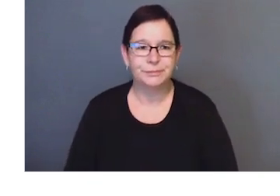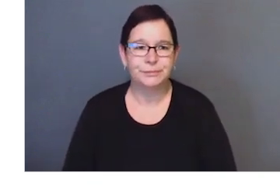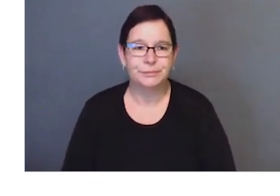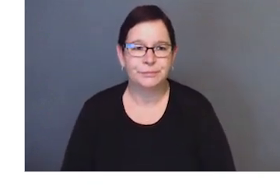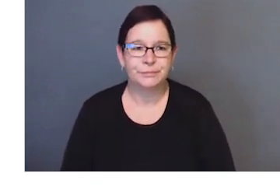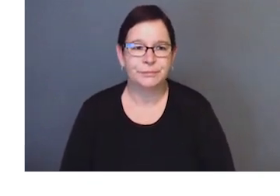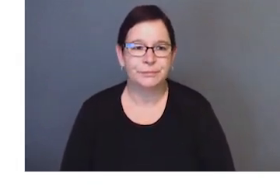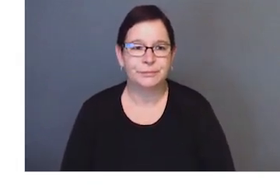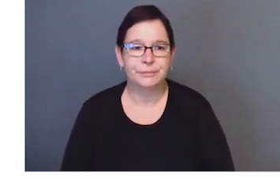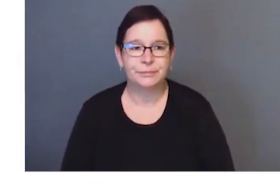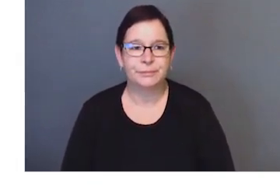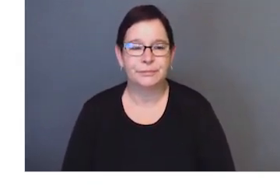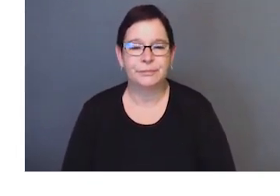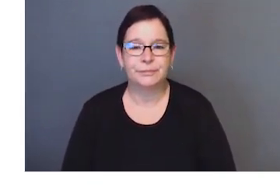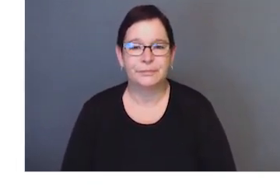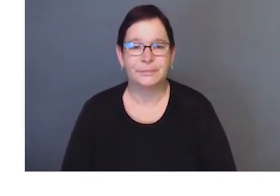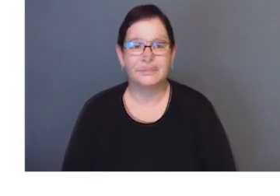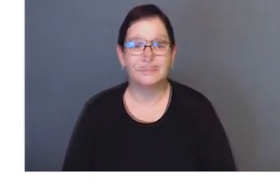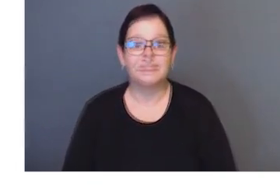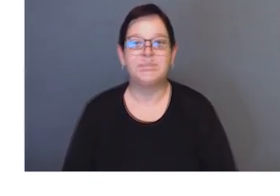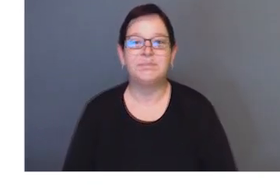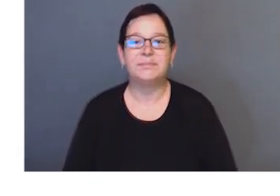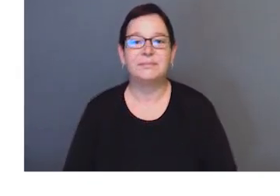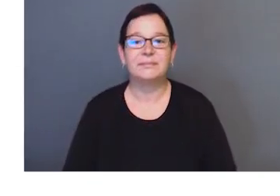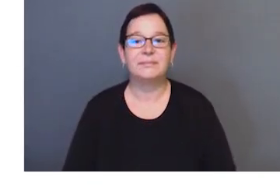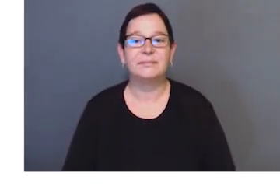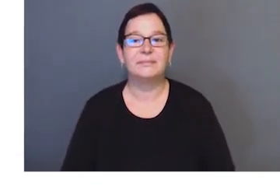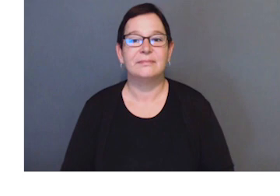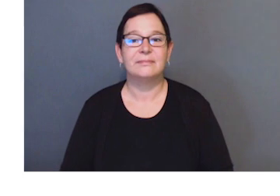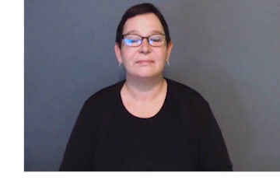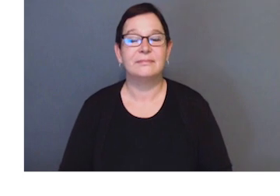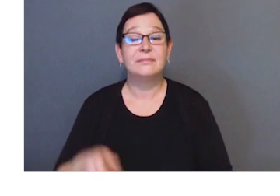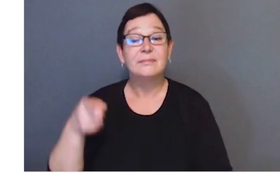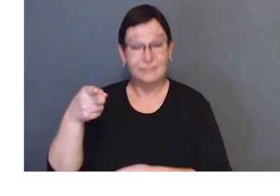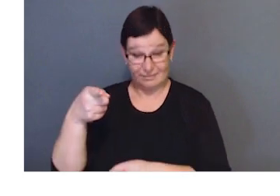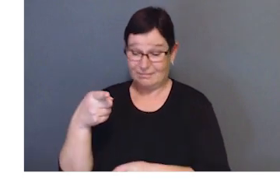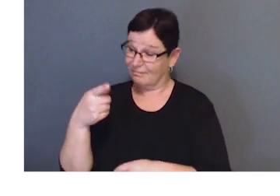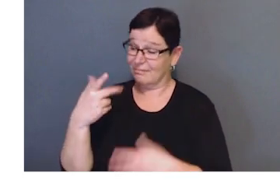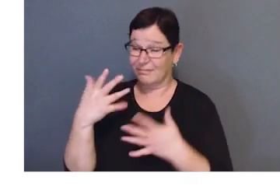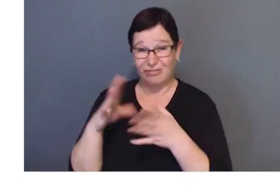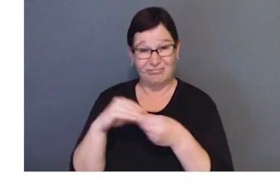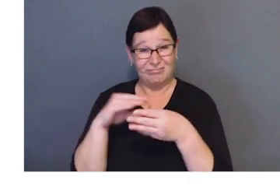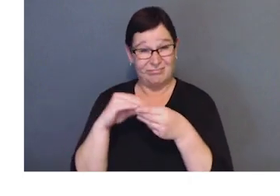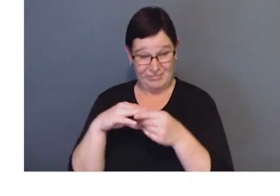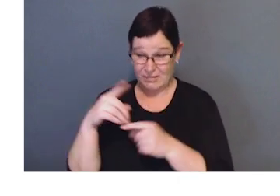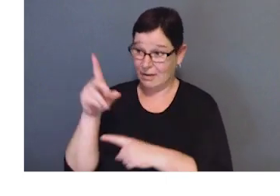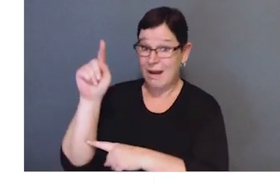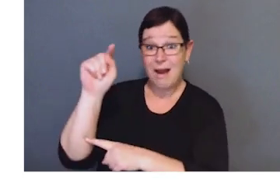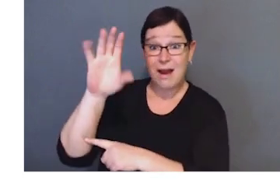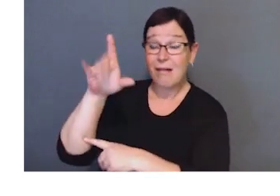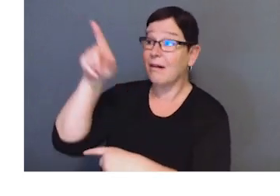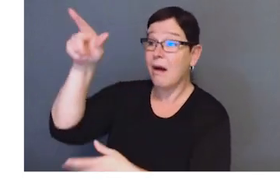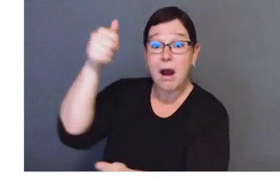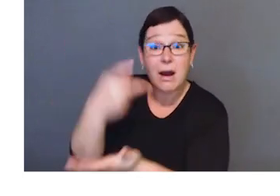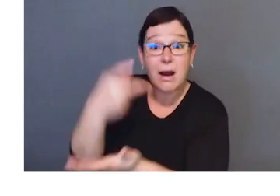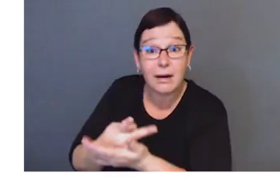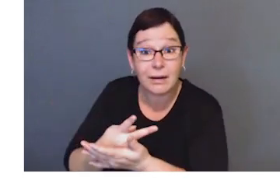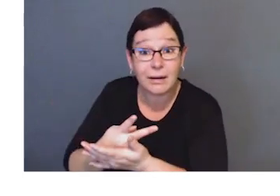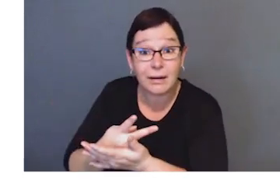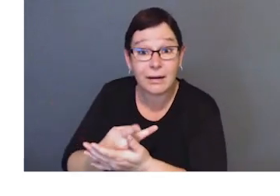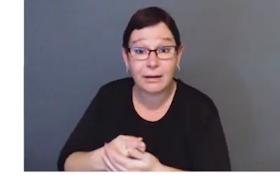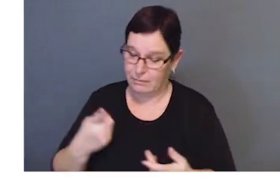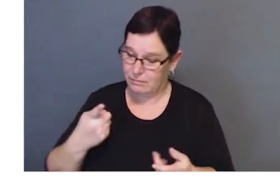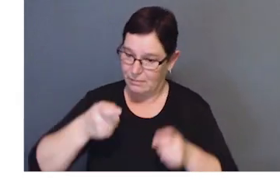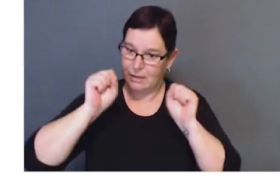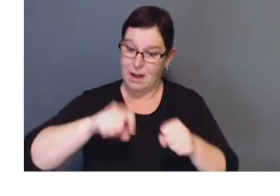As mentioned, after your DTC application is approved, you can claim the disability amount on your tax return.